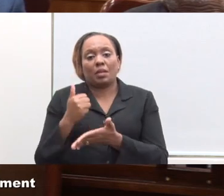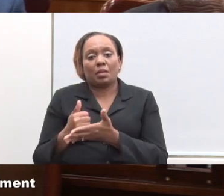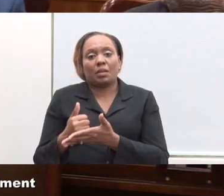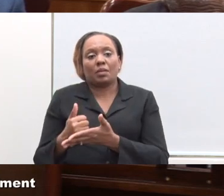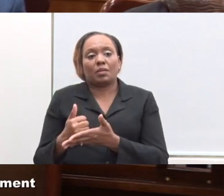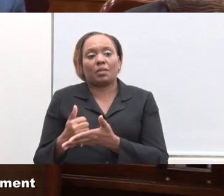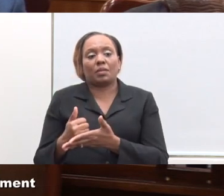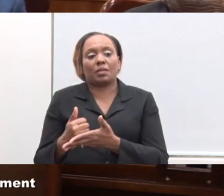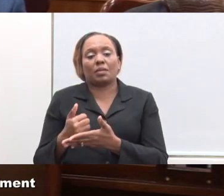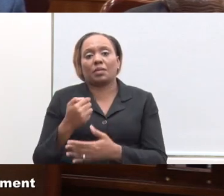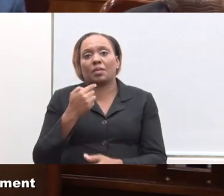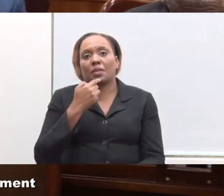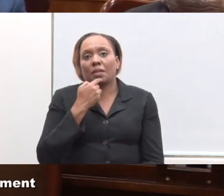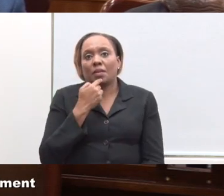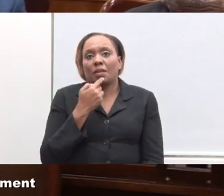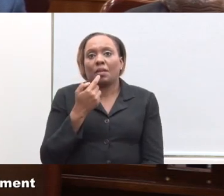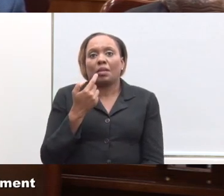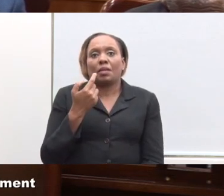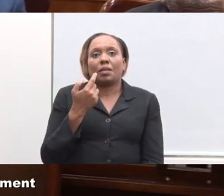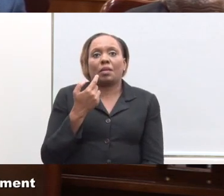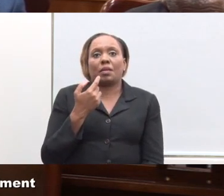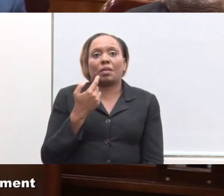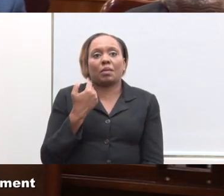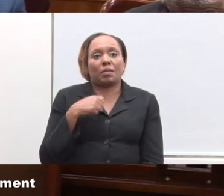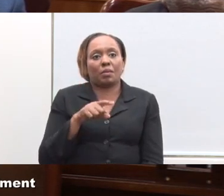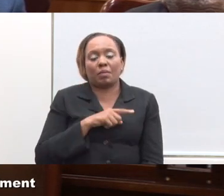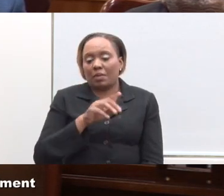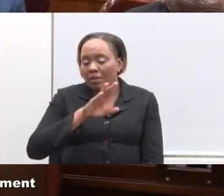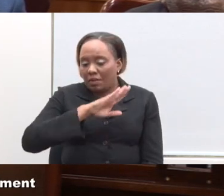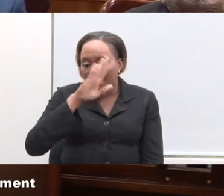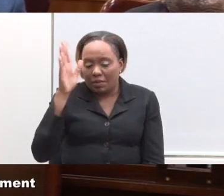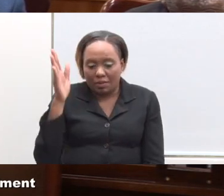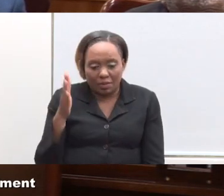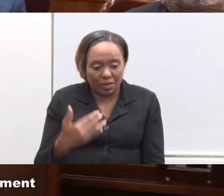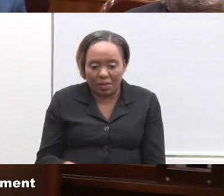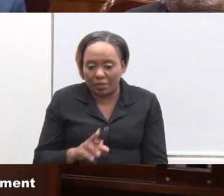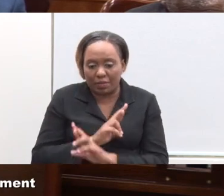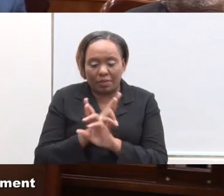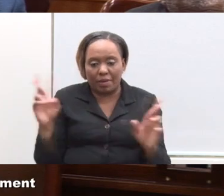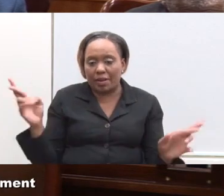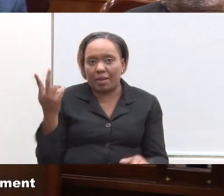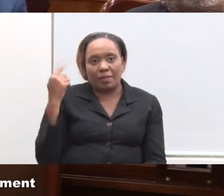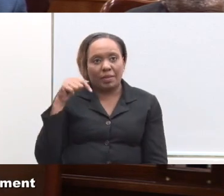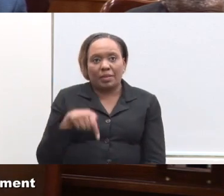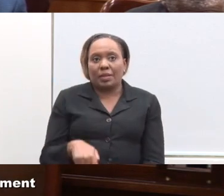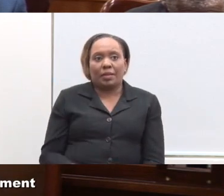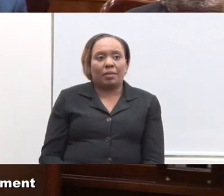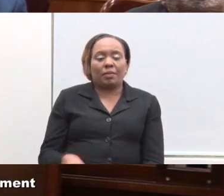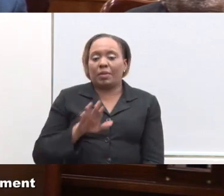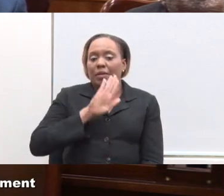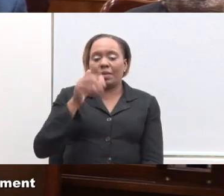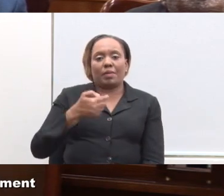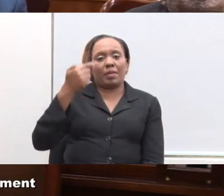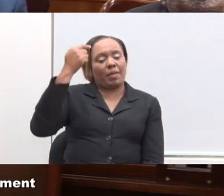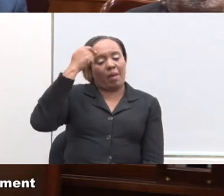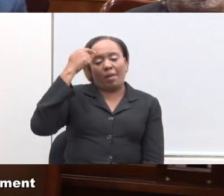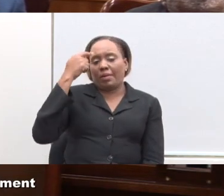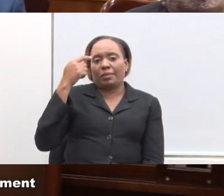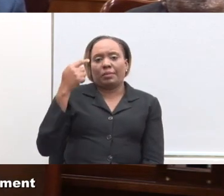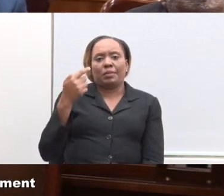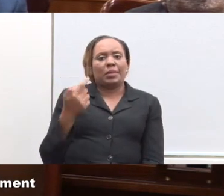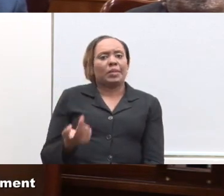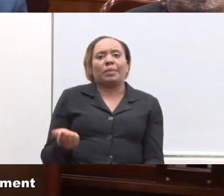by saying, "We have never trained for this." It was a simple statement, but